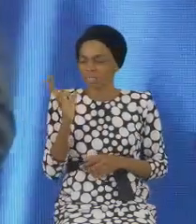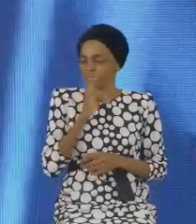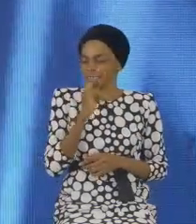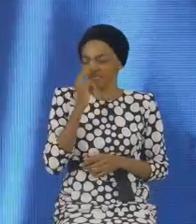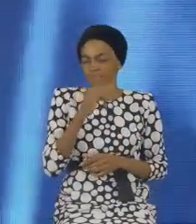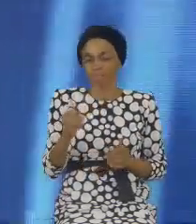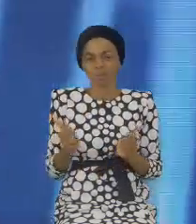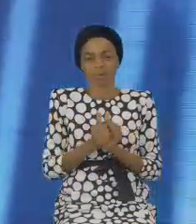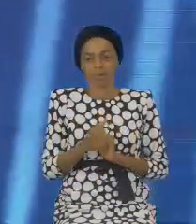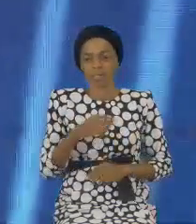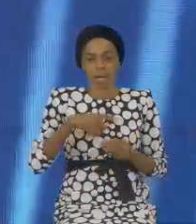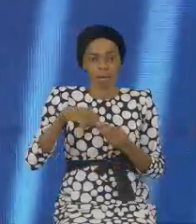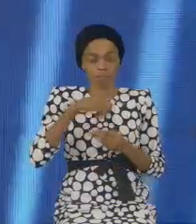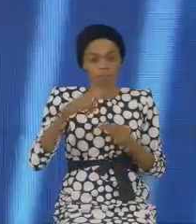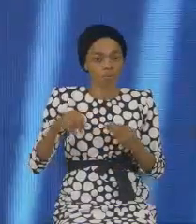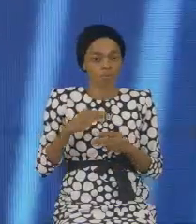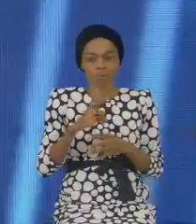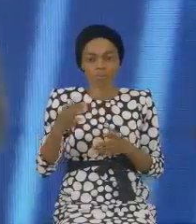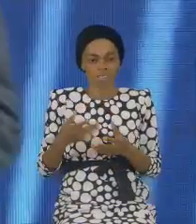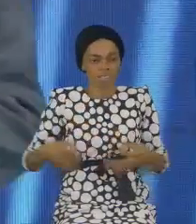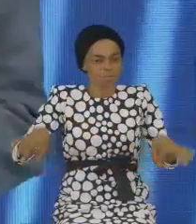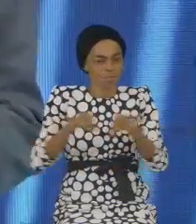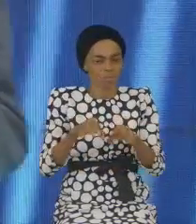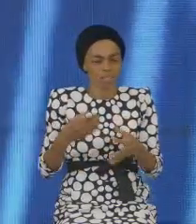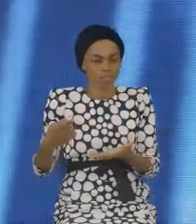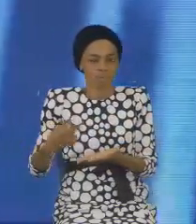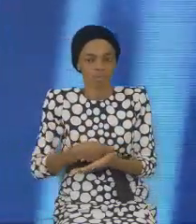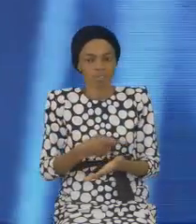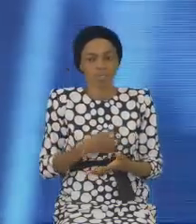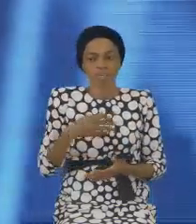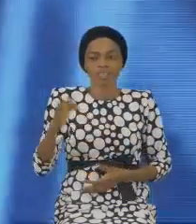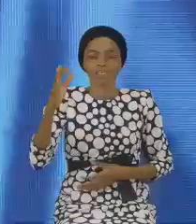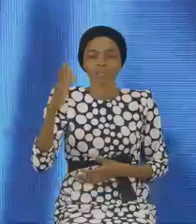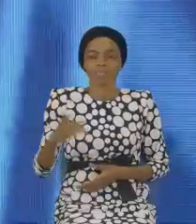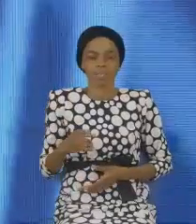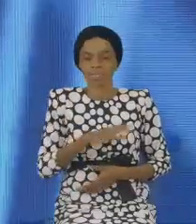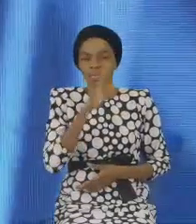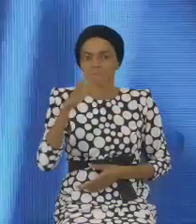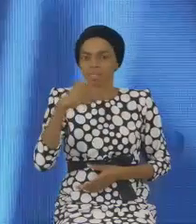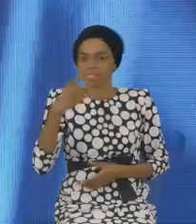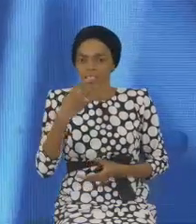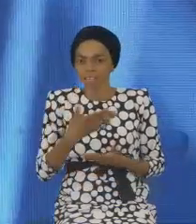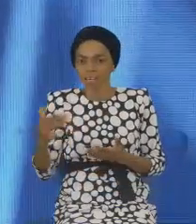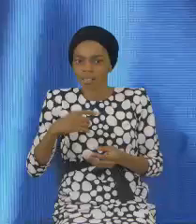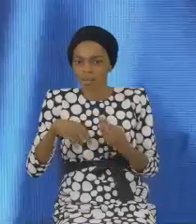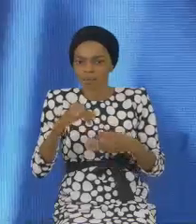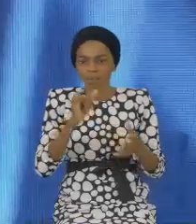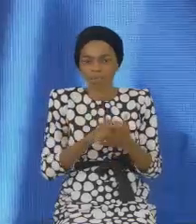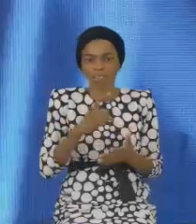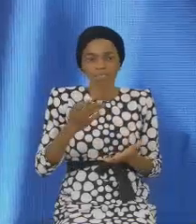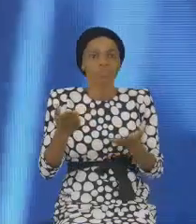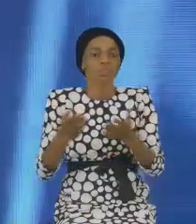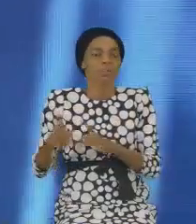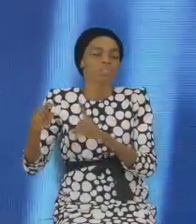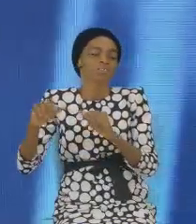the non-negotiables of the gospel. And the pastor never says anything about that. He just wants them to